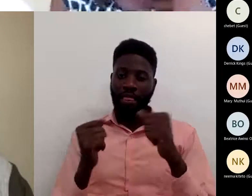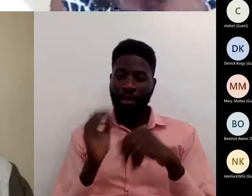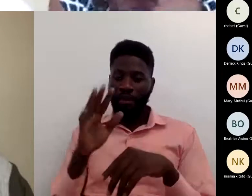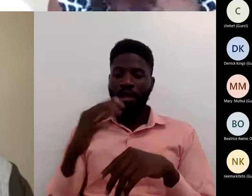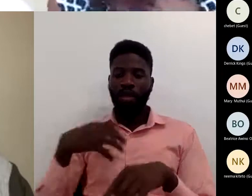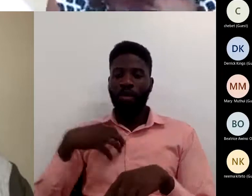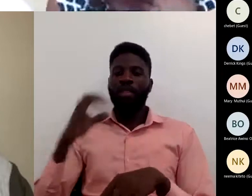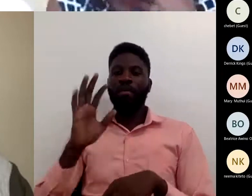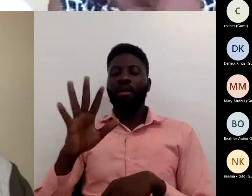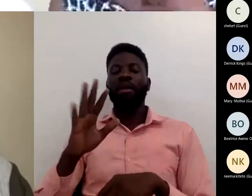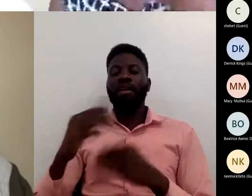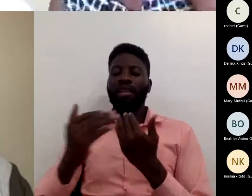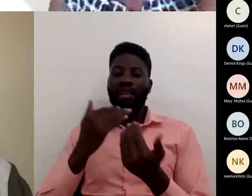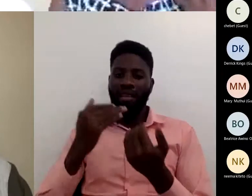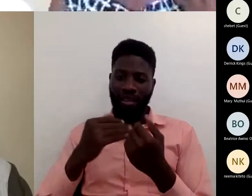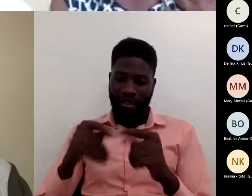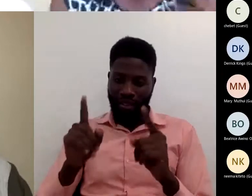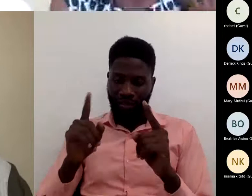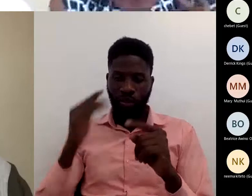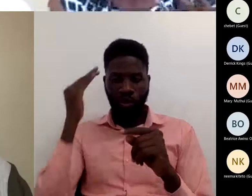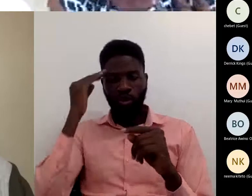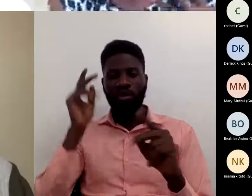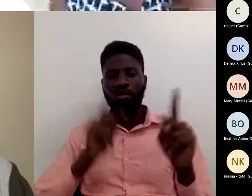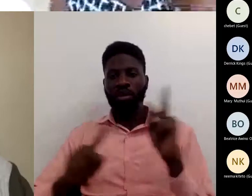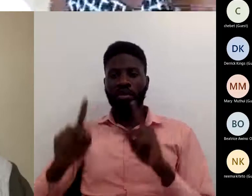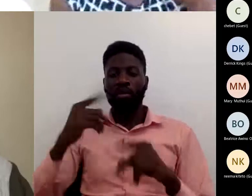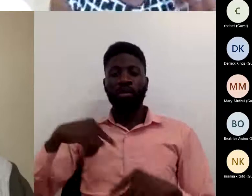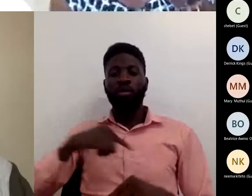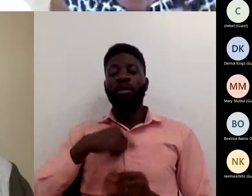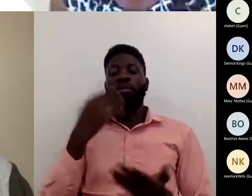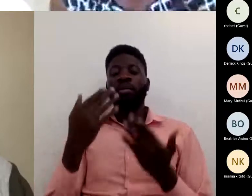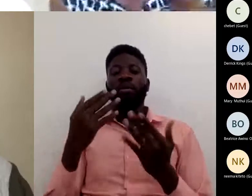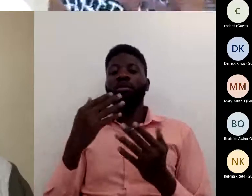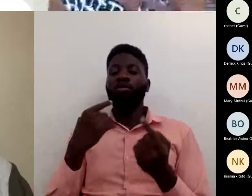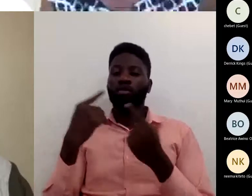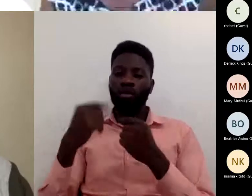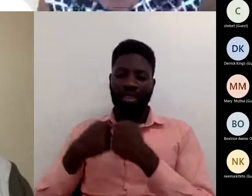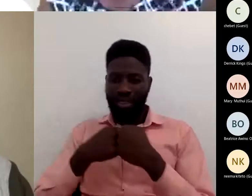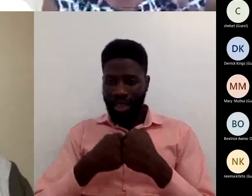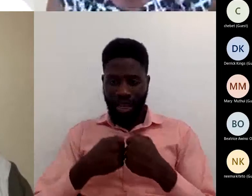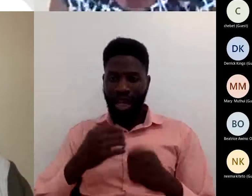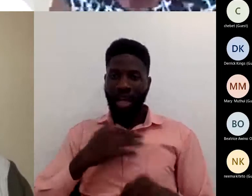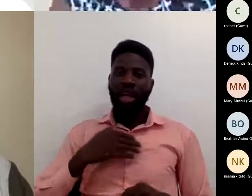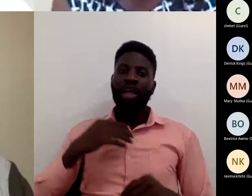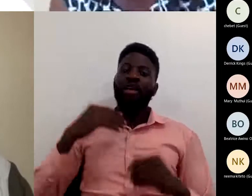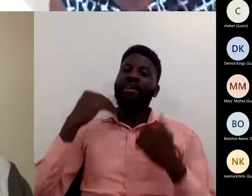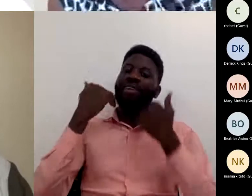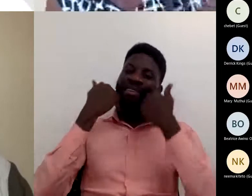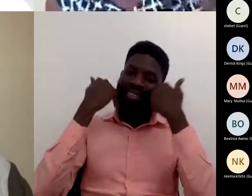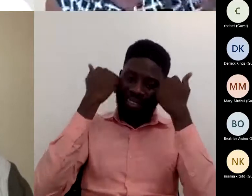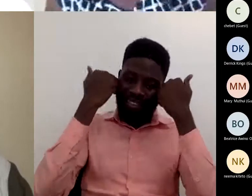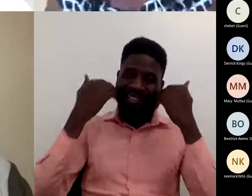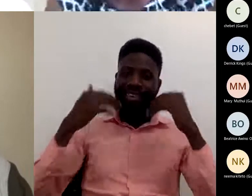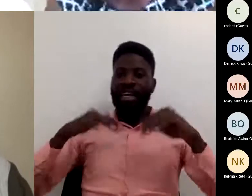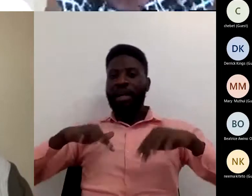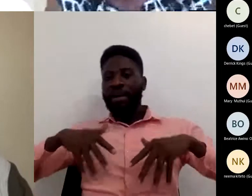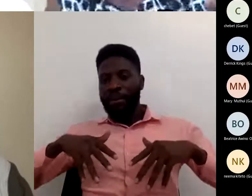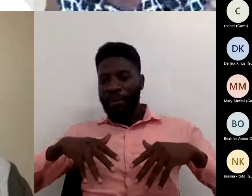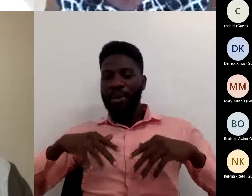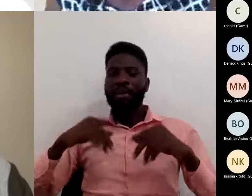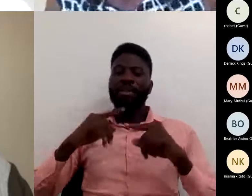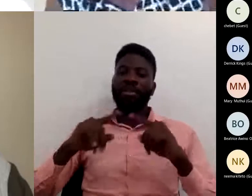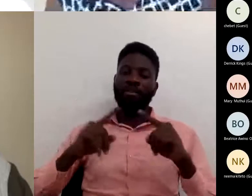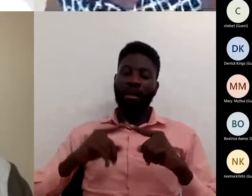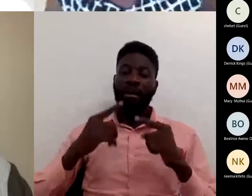have to take care of ourselves. I know people, we may not talk about our challenges. I'm stressed, I'm anxious about it. But remember,